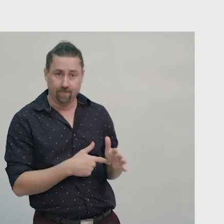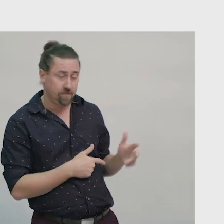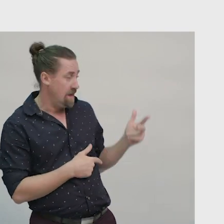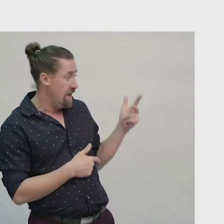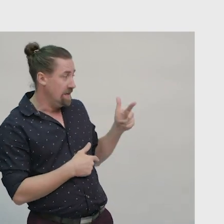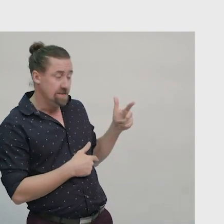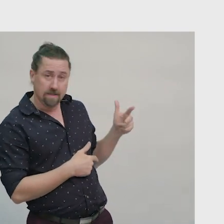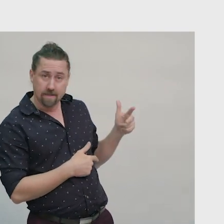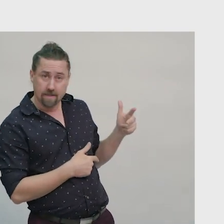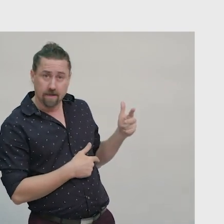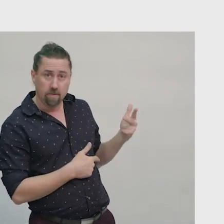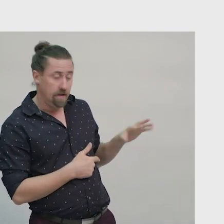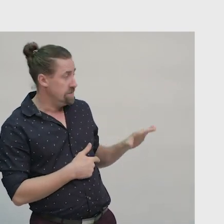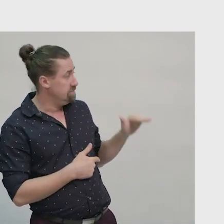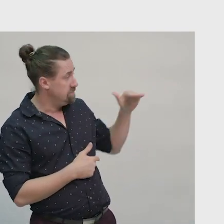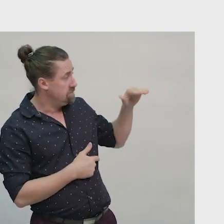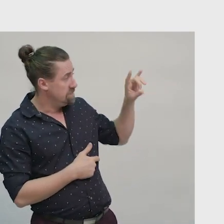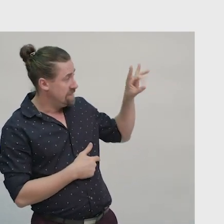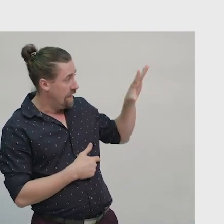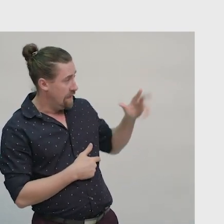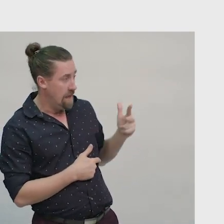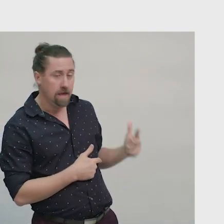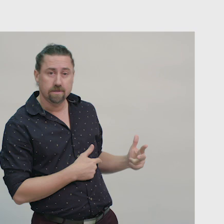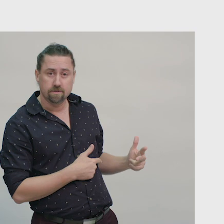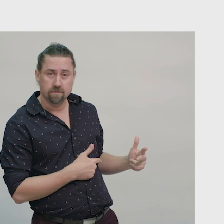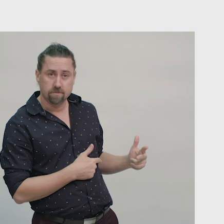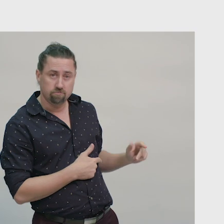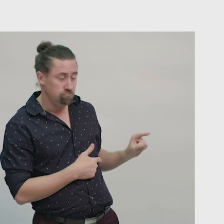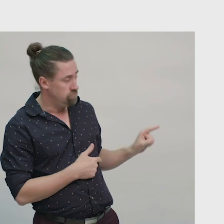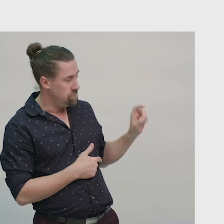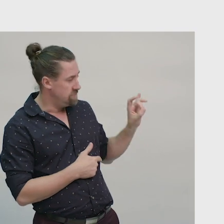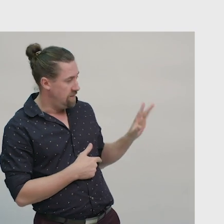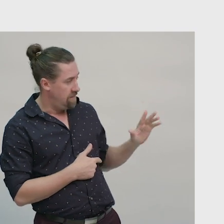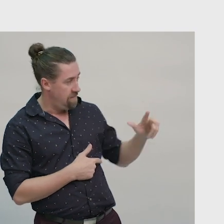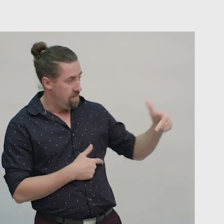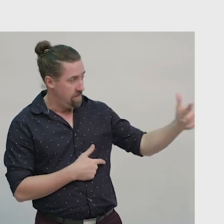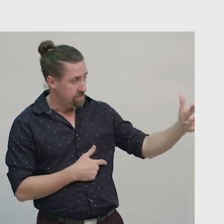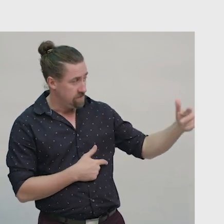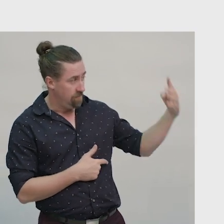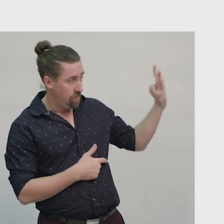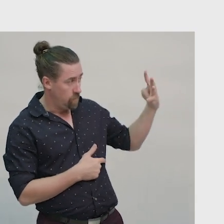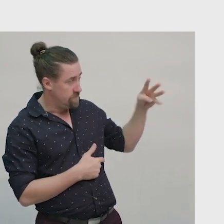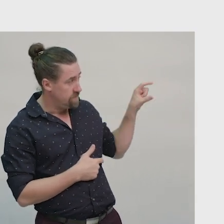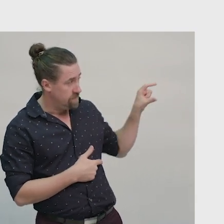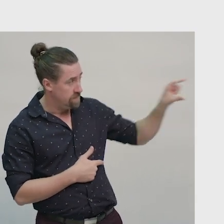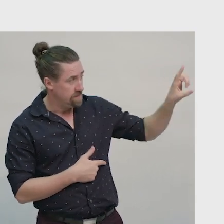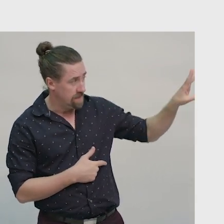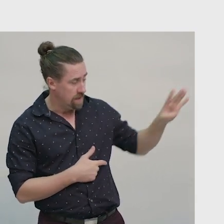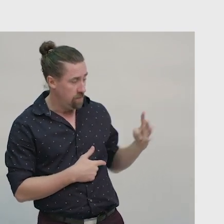18 can be split into 10 and 8, and 14 into 10 and